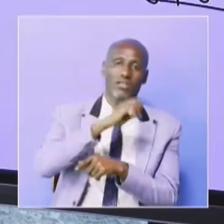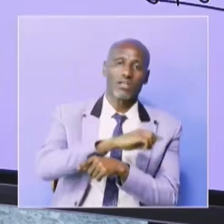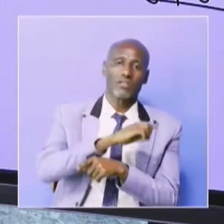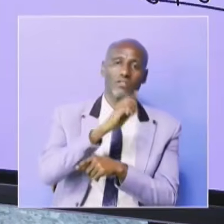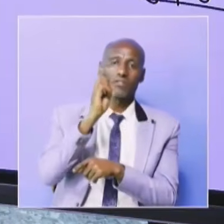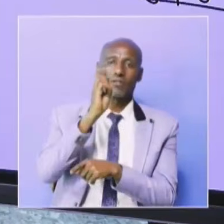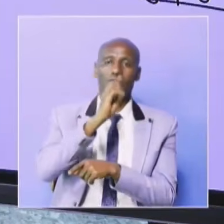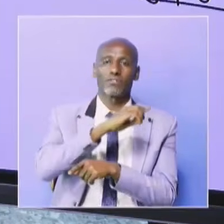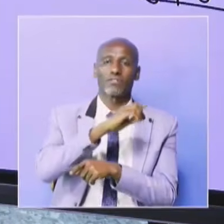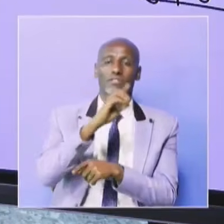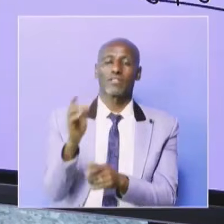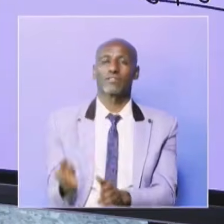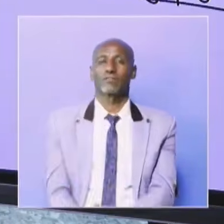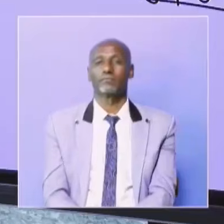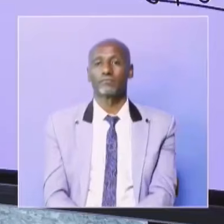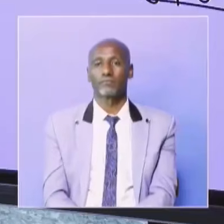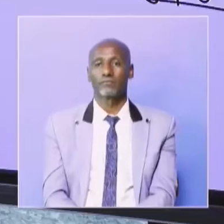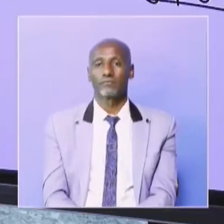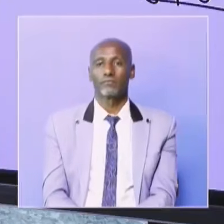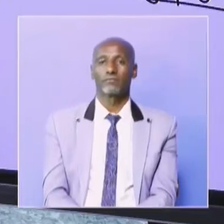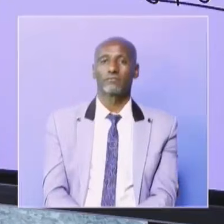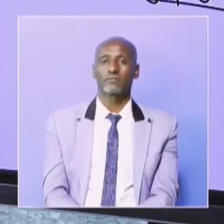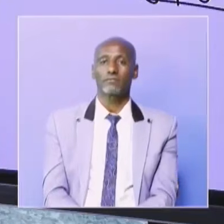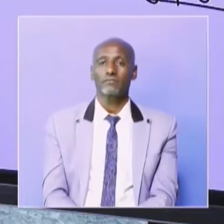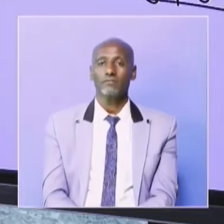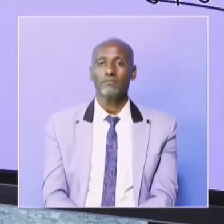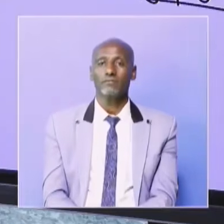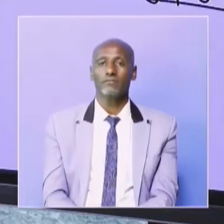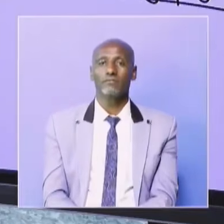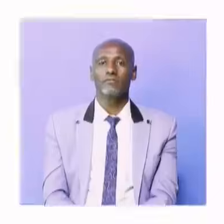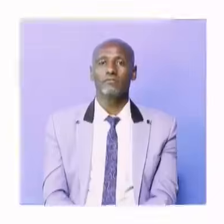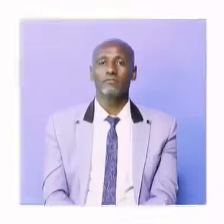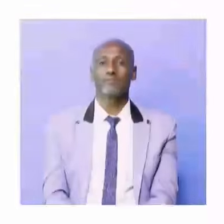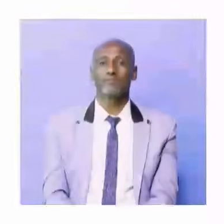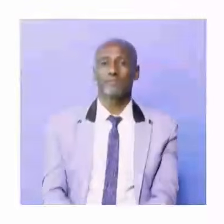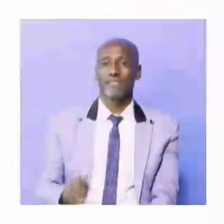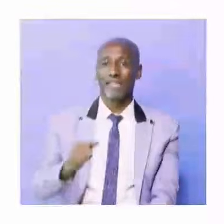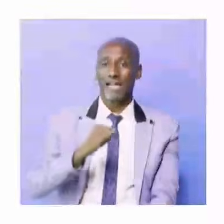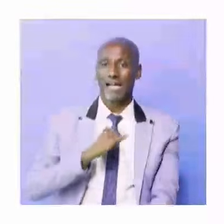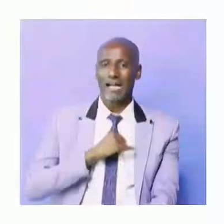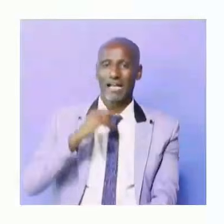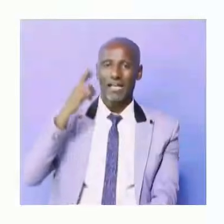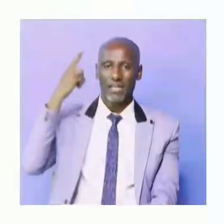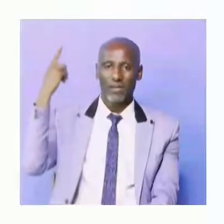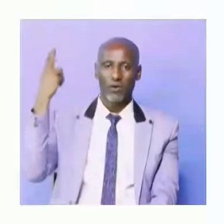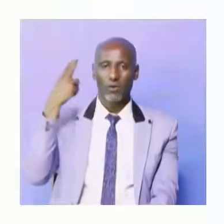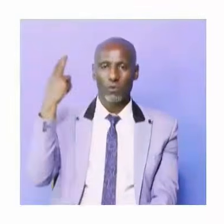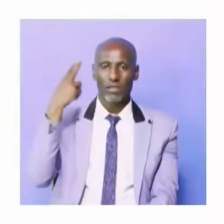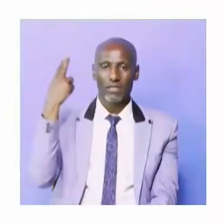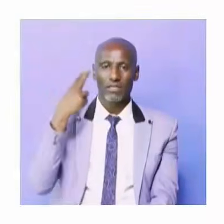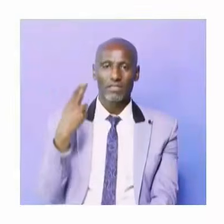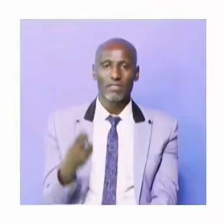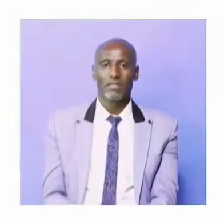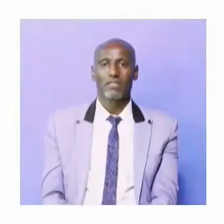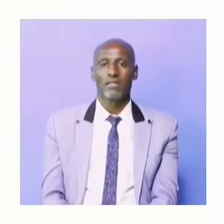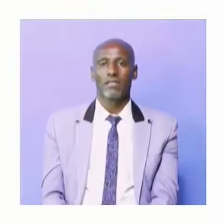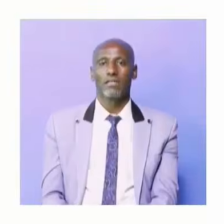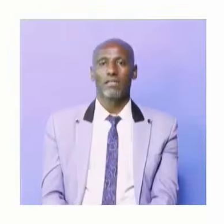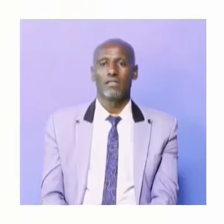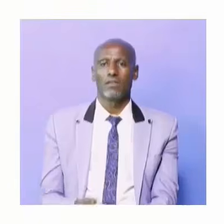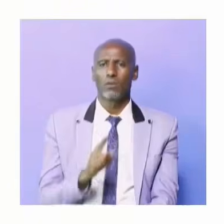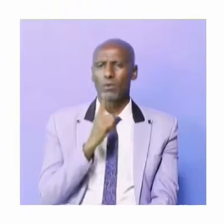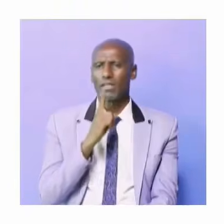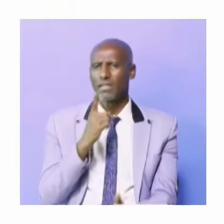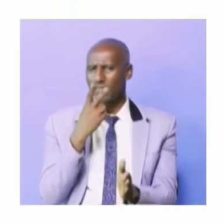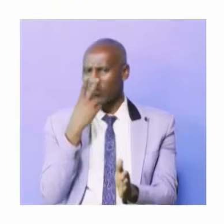call habits. All right? Let us see now. I always, look at this word, always. What does it